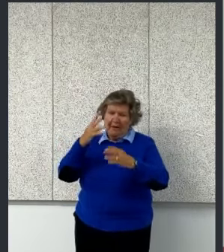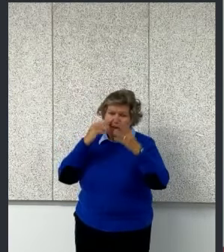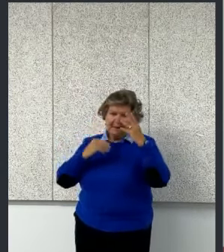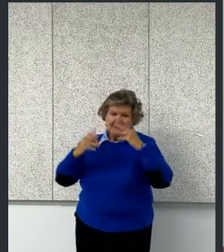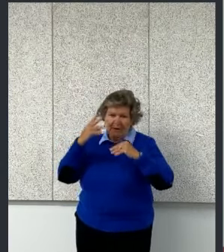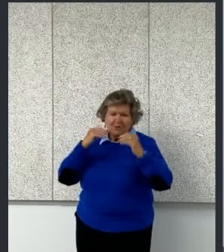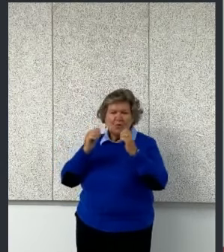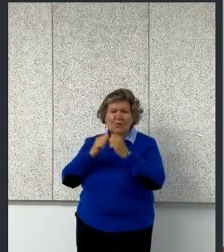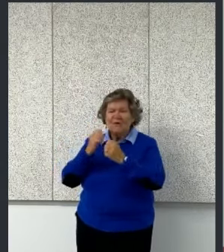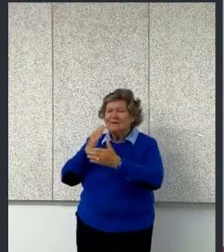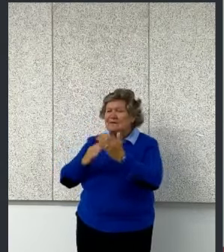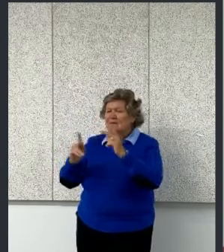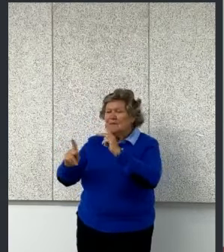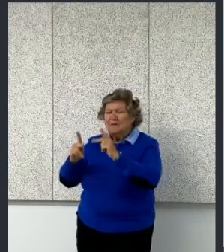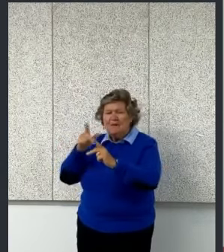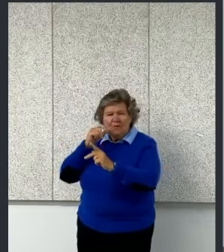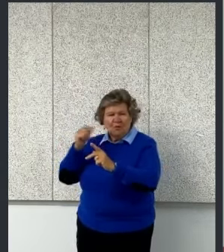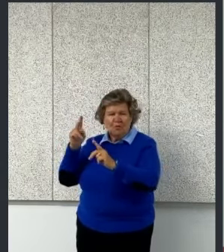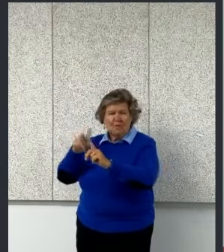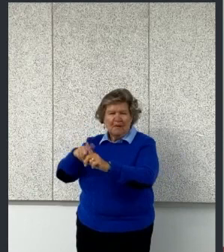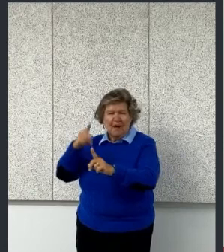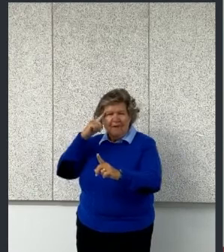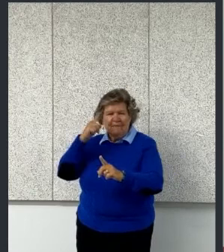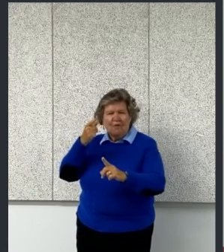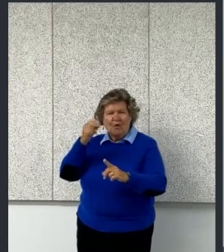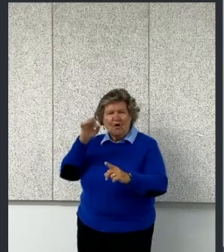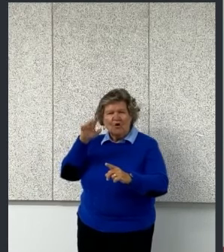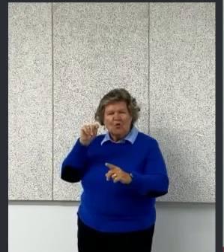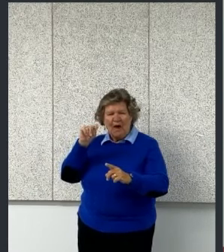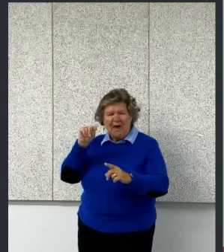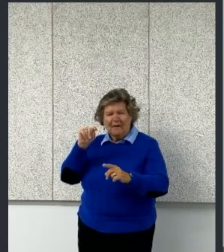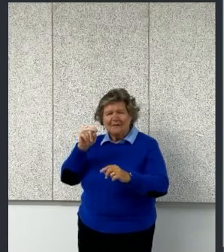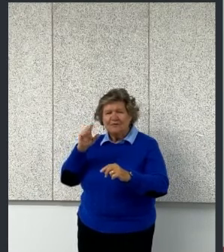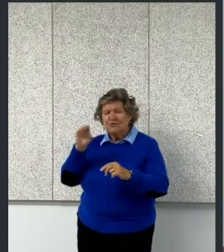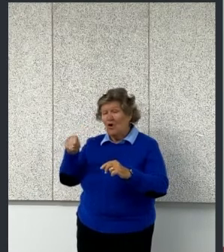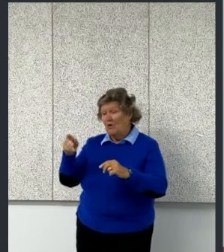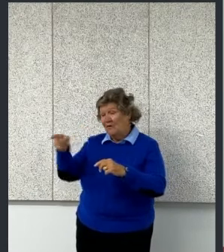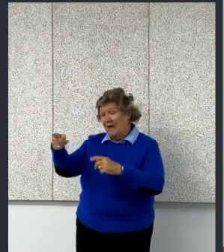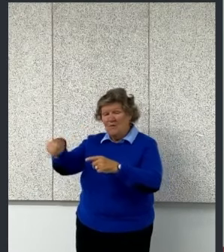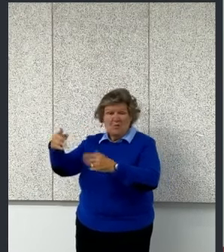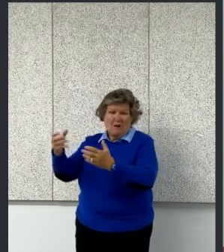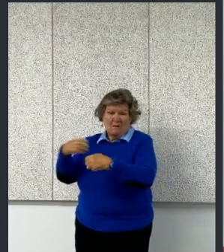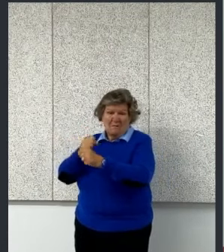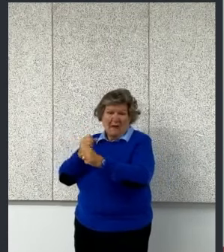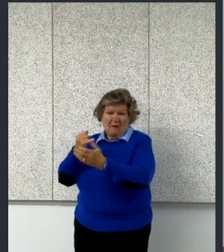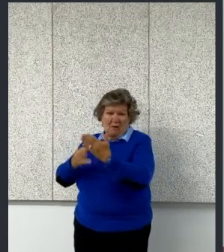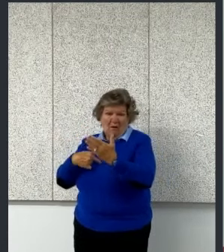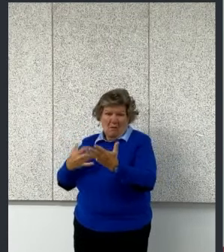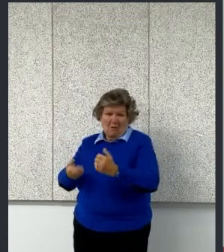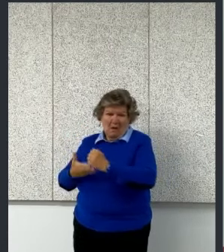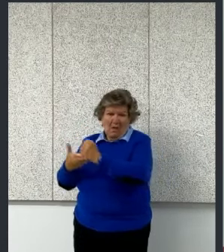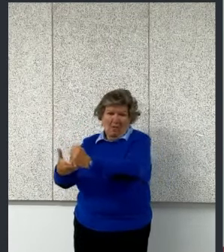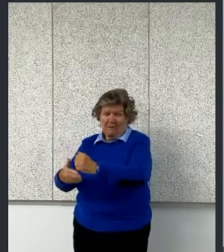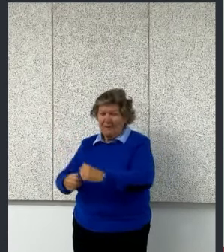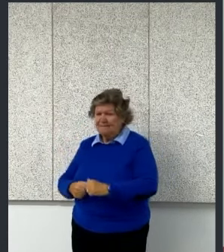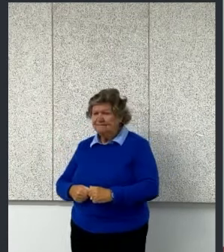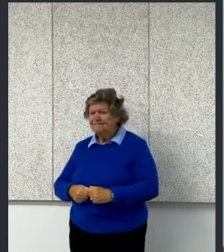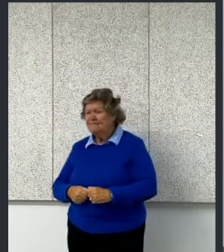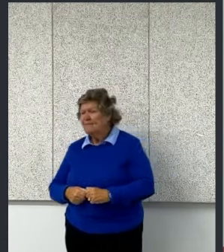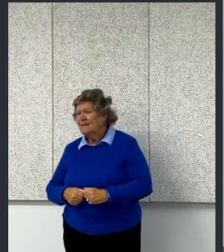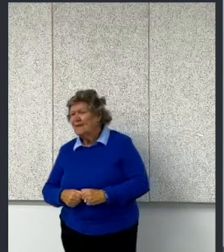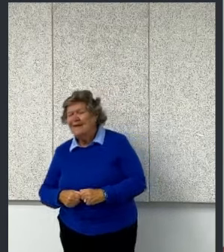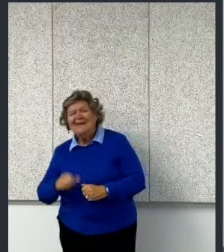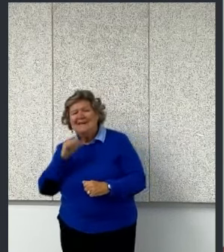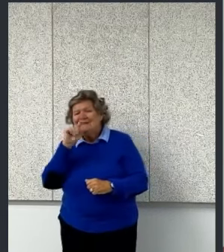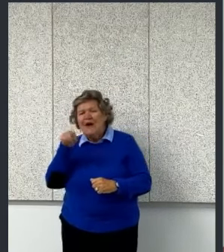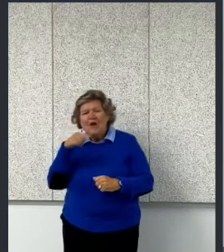Some of my grantees who are, you know, sort of directly art making in that way, the obstacles that folks are facing, it's not sort of vocabulary as much